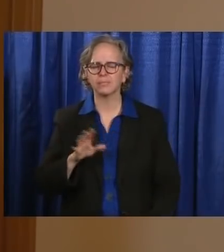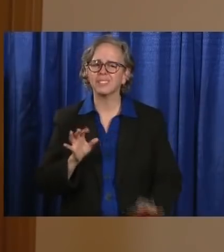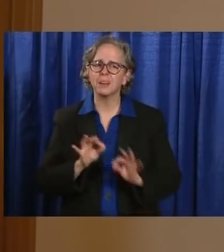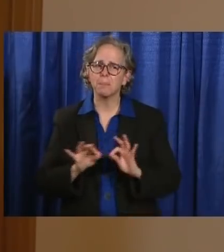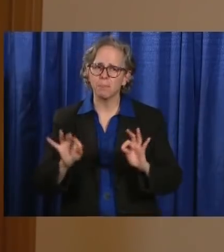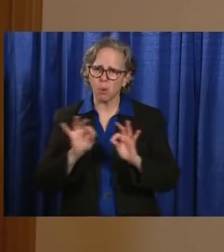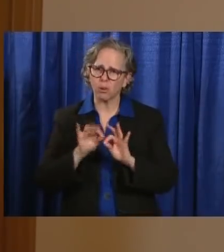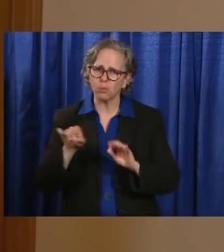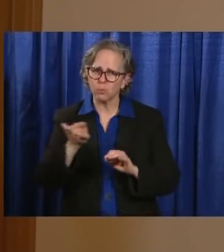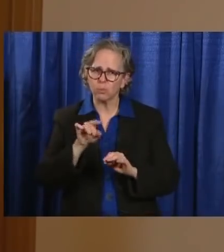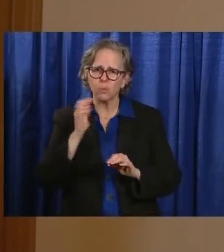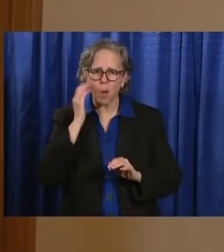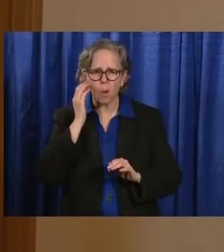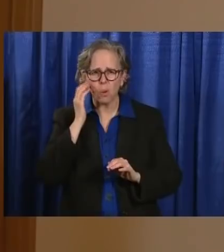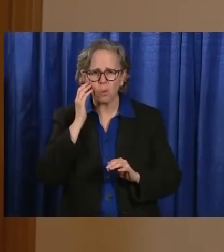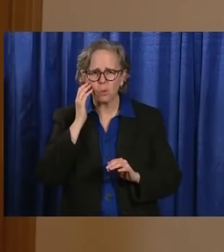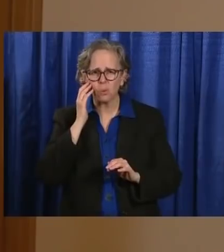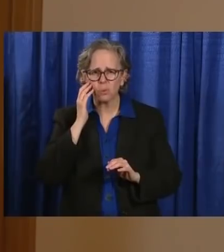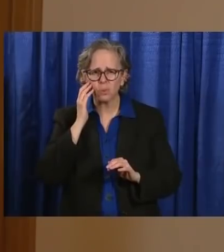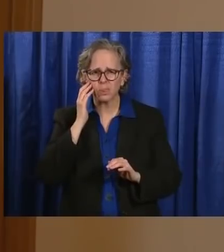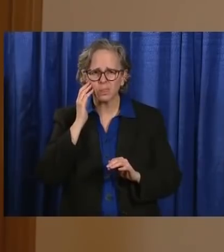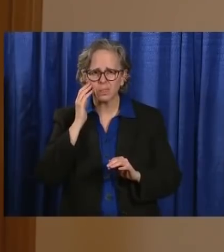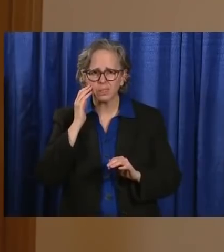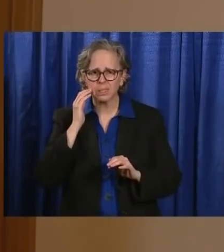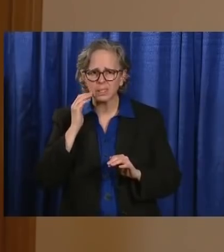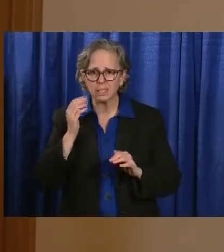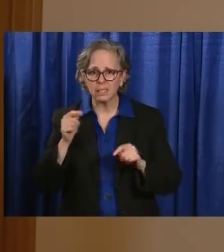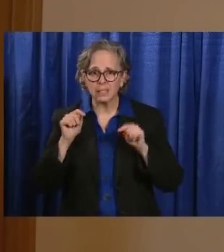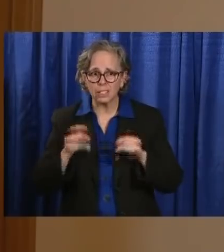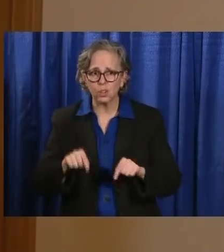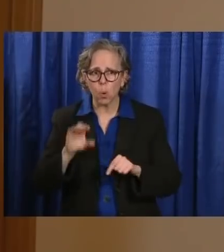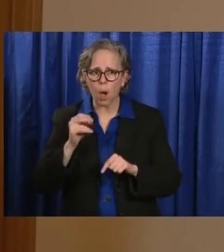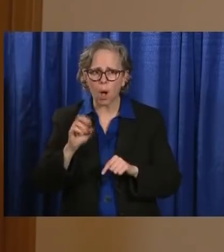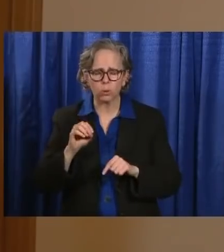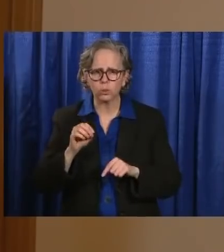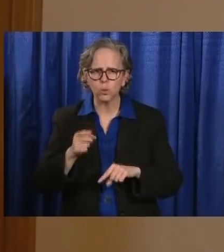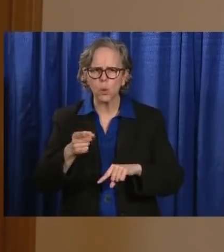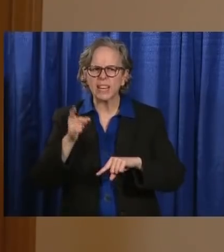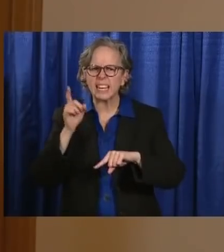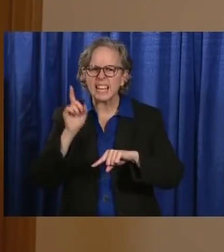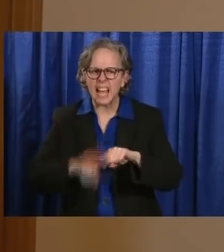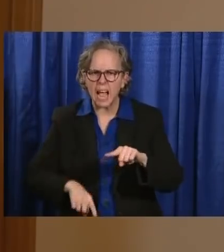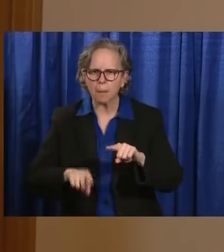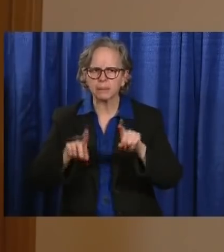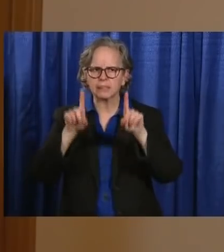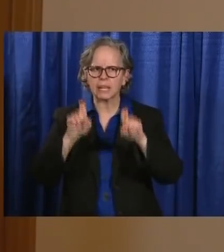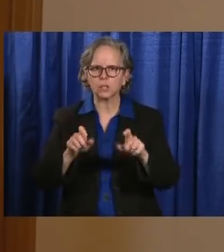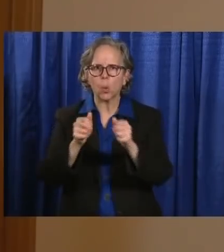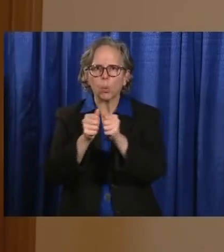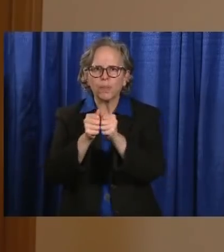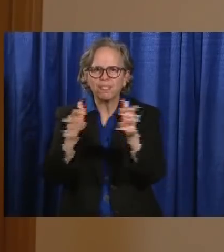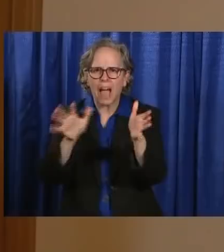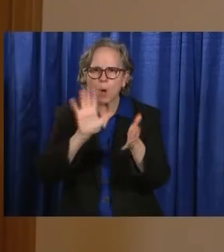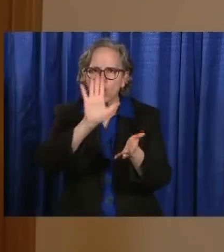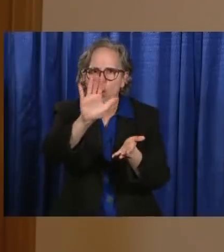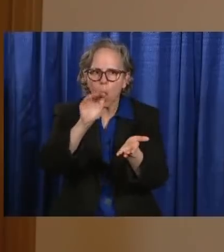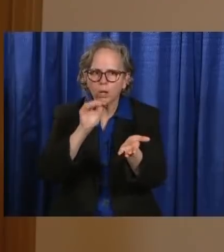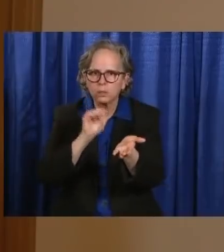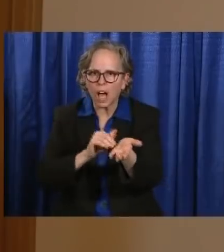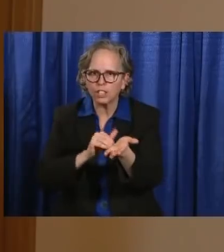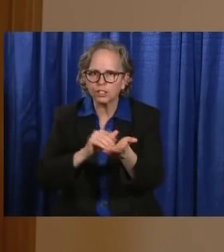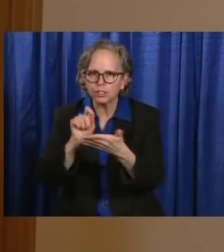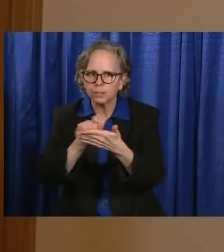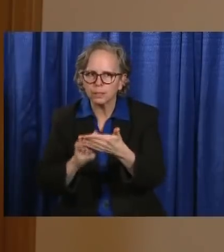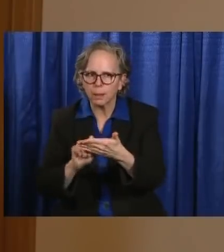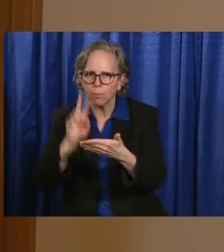getting, no one can get tested right now in Ohio without the help of their physician or primary care person. Maybe it's a nurse practitioner.